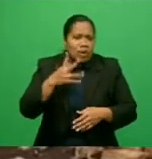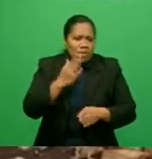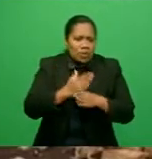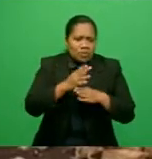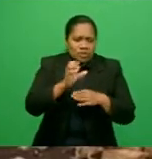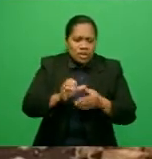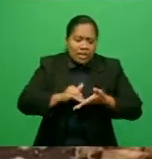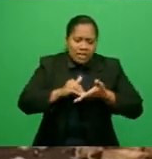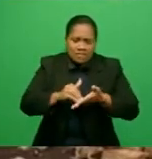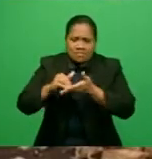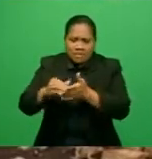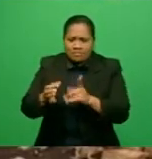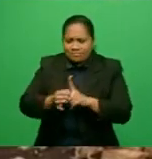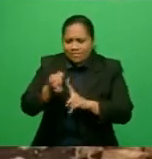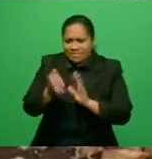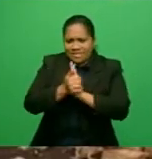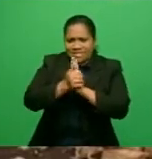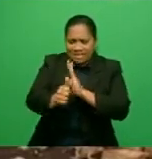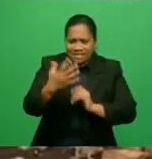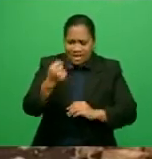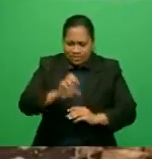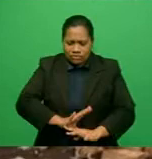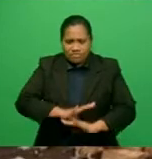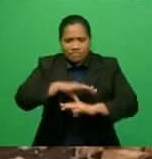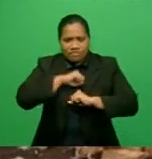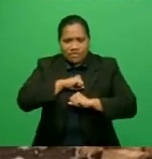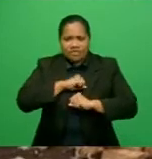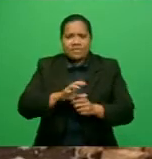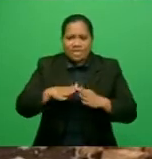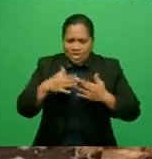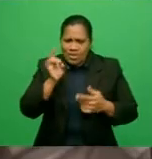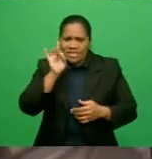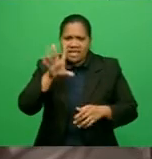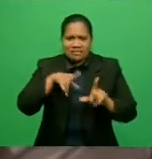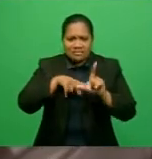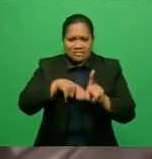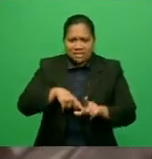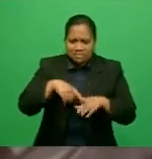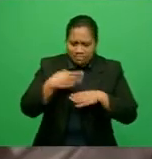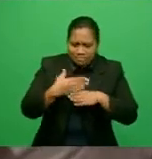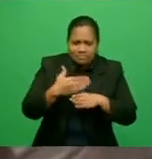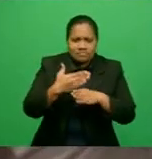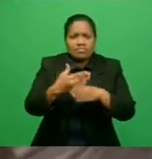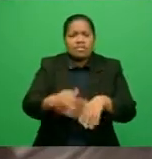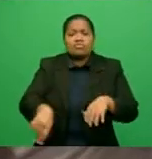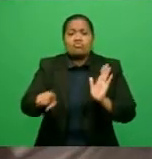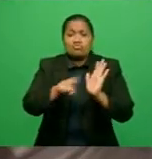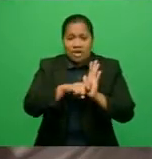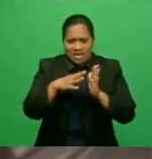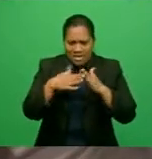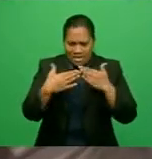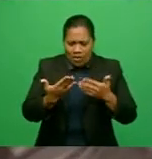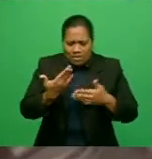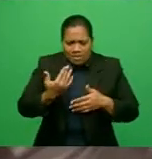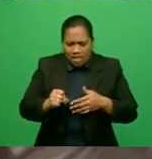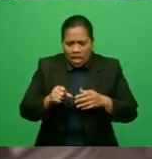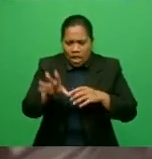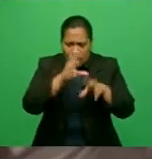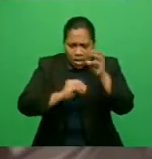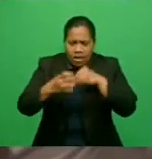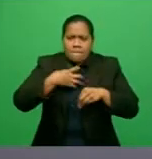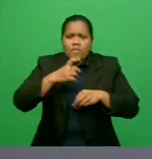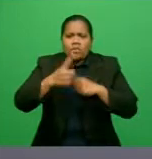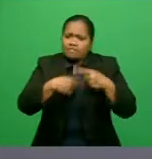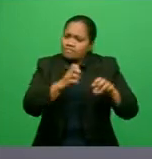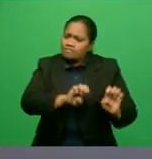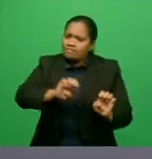skills and gain confidence. Despite its 10 years of operation, Reddy is still learning more about his own export business. Farmers